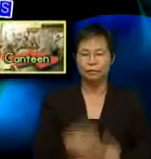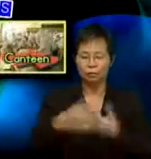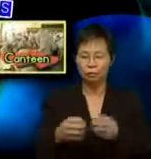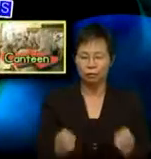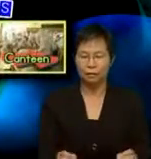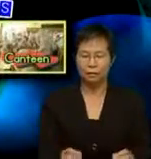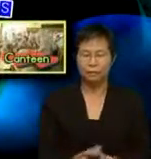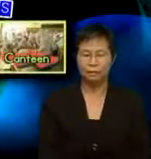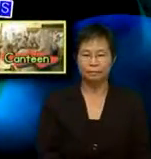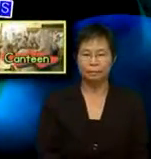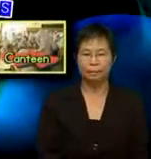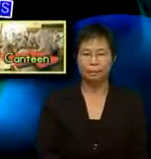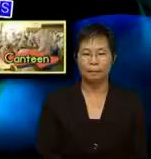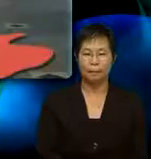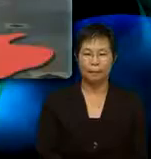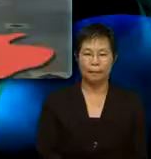office.